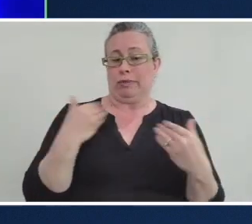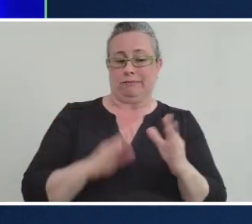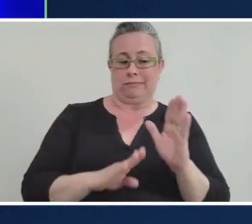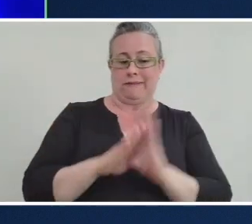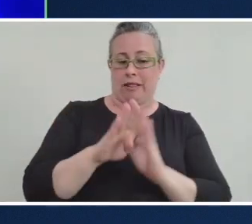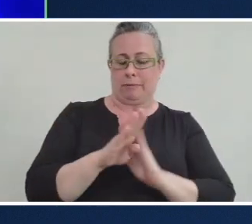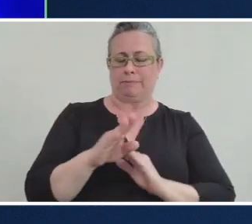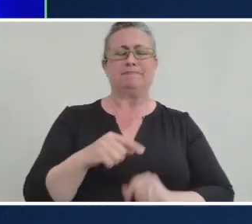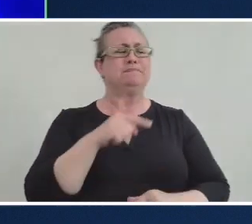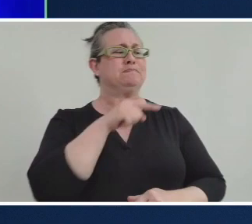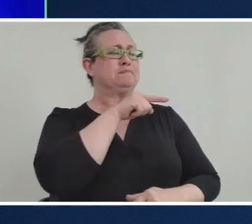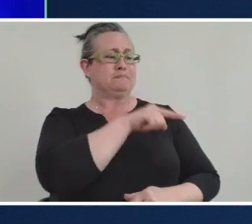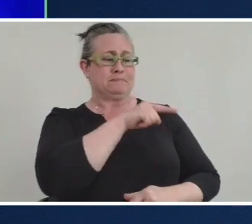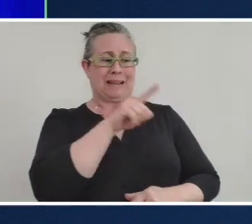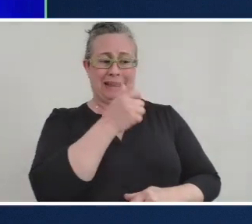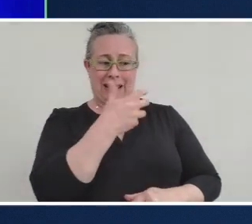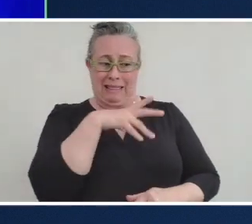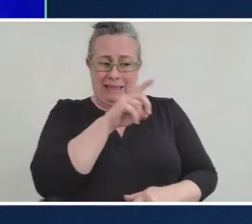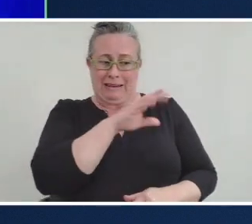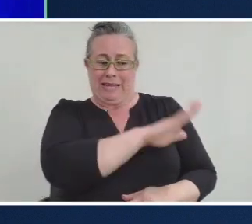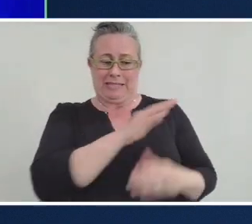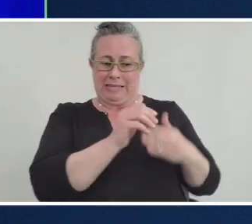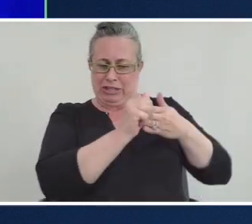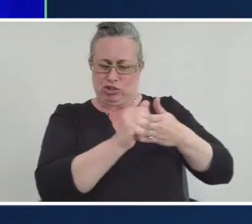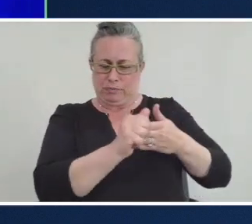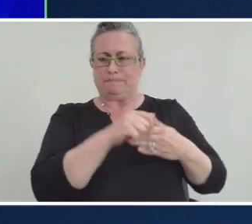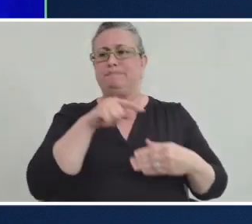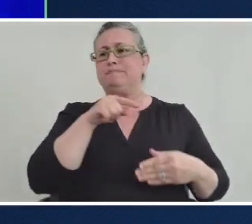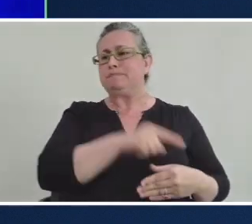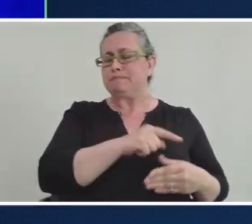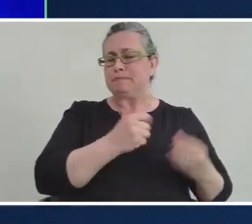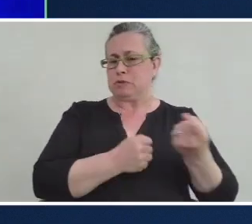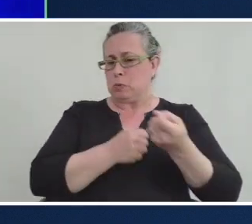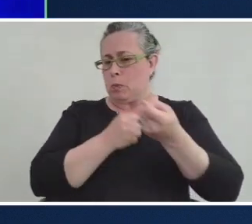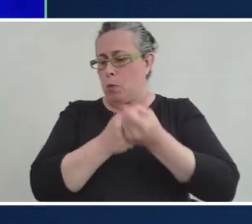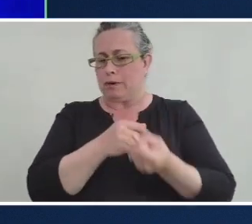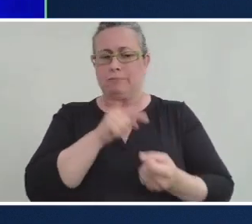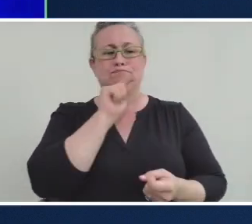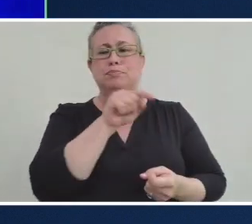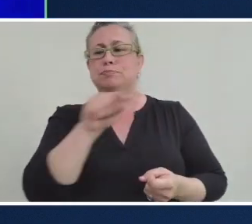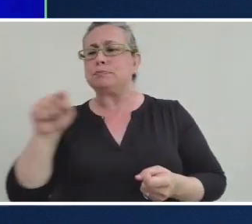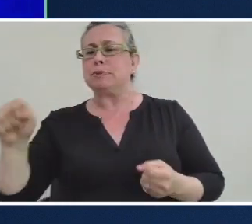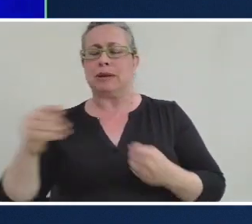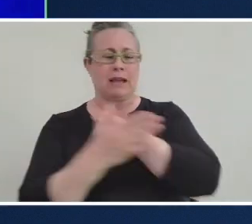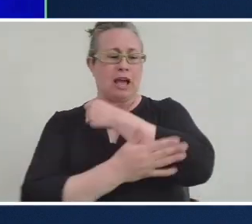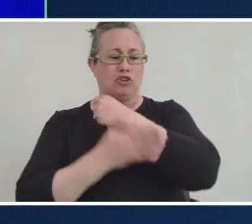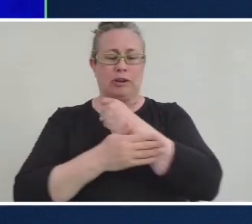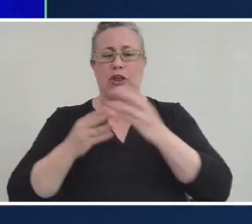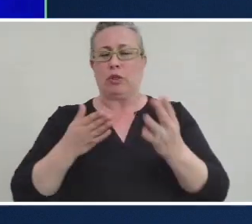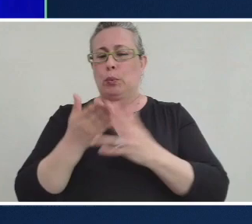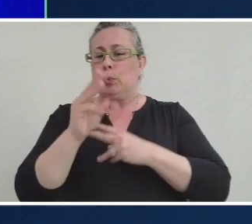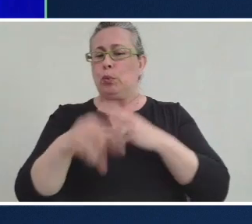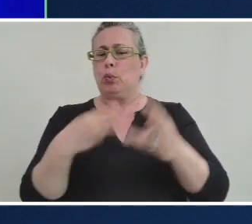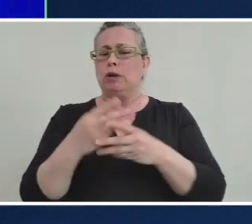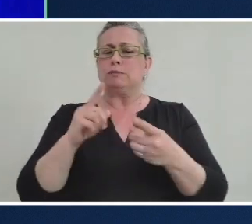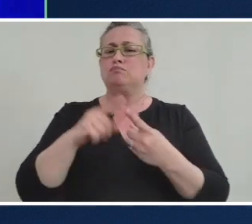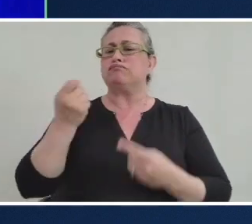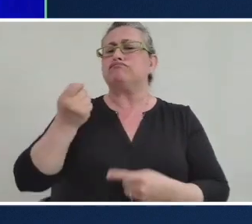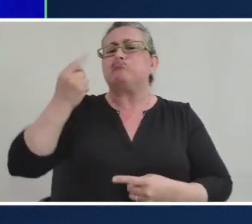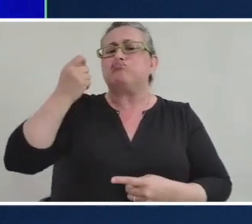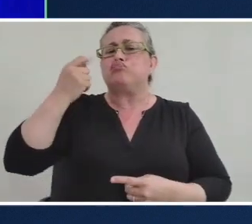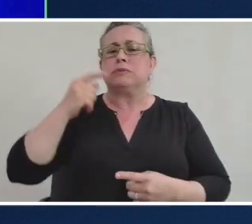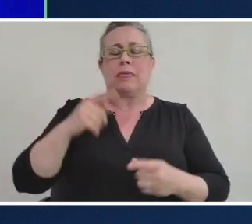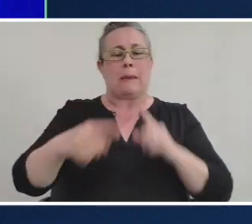Leland's leadership, Creative has successfully supported countries around the world to realize the positive change that they're